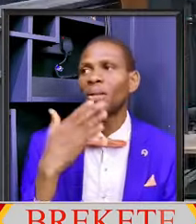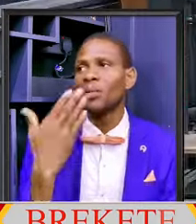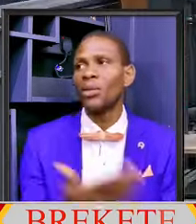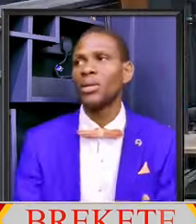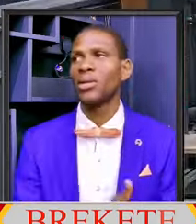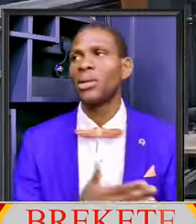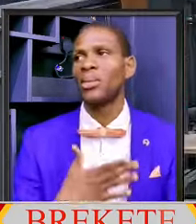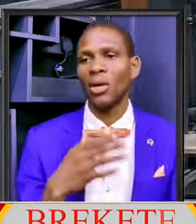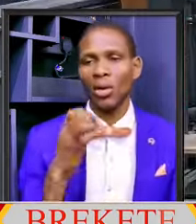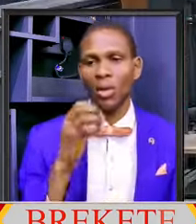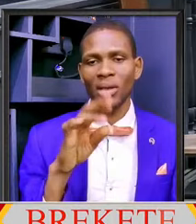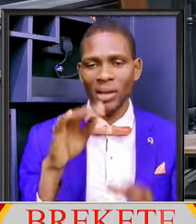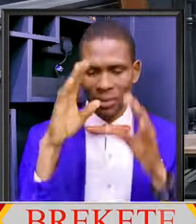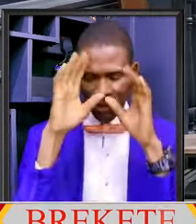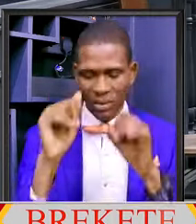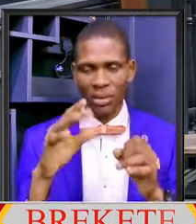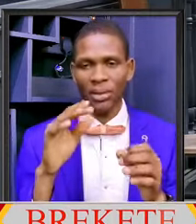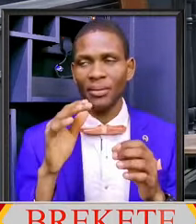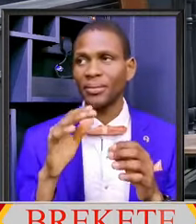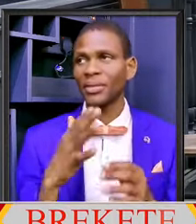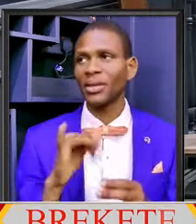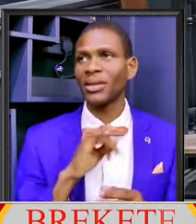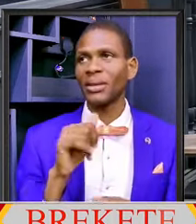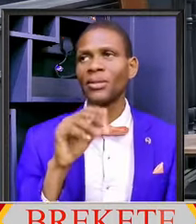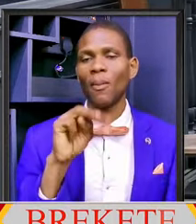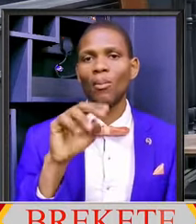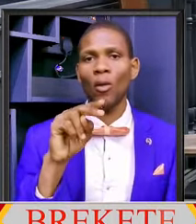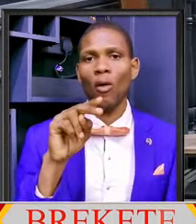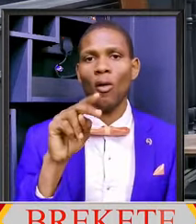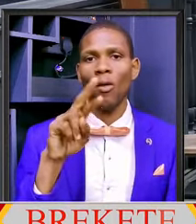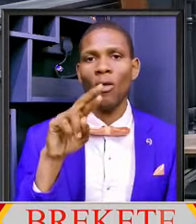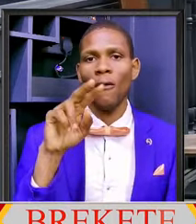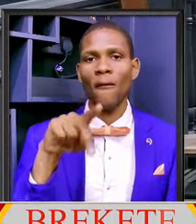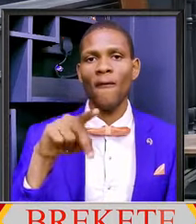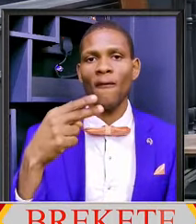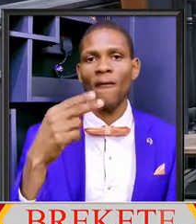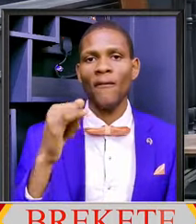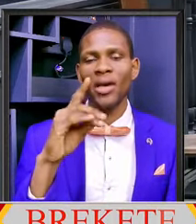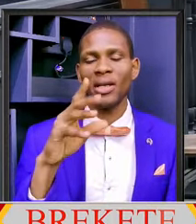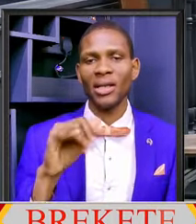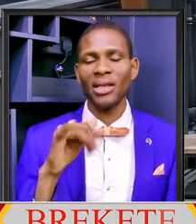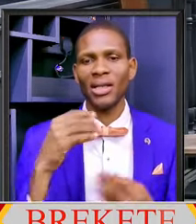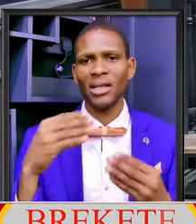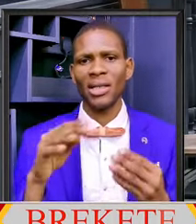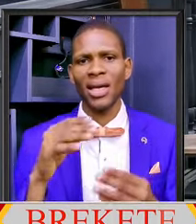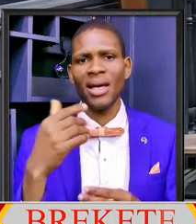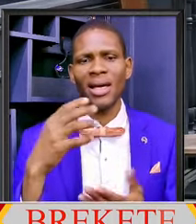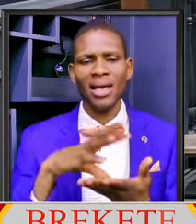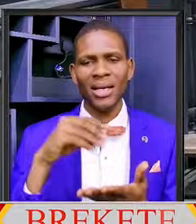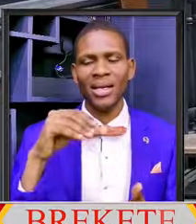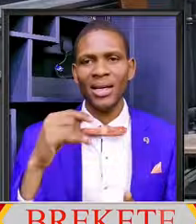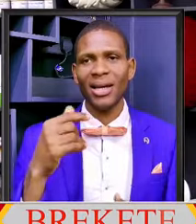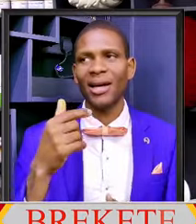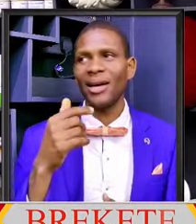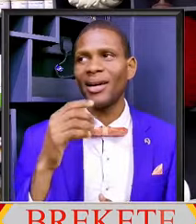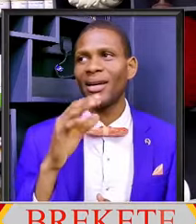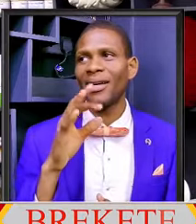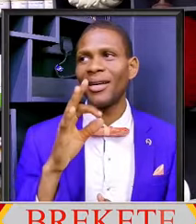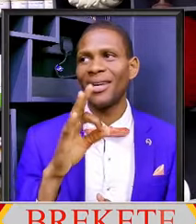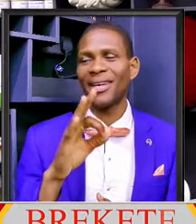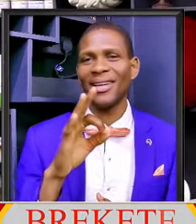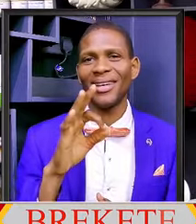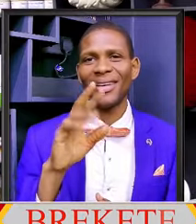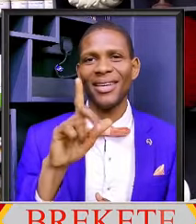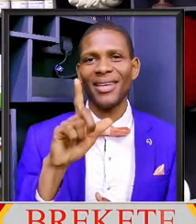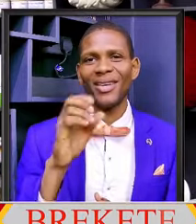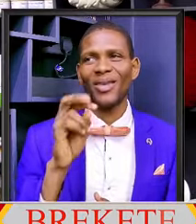my ordinary president. Good morning, Brekete family. Now me be Mufida where they say corn flour, garri masala for Hausa. Corn flour.